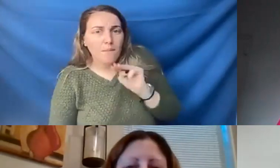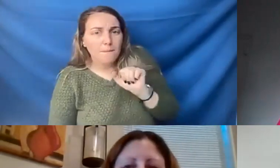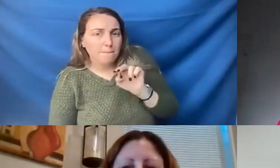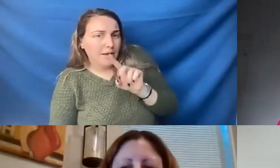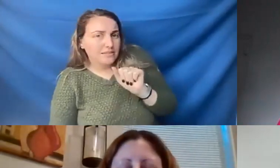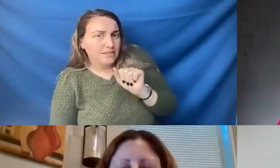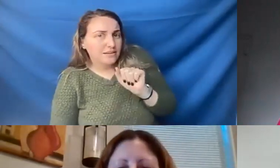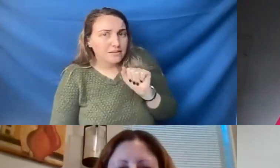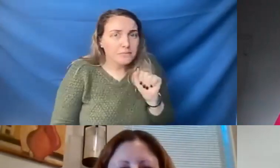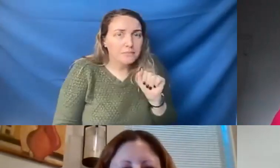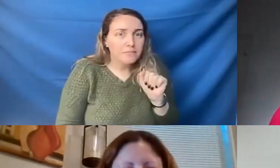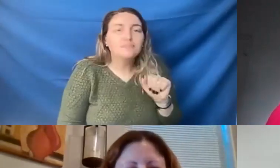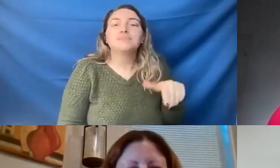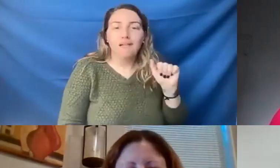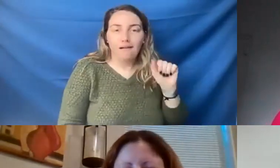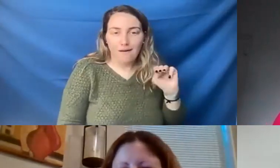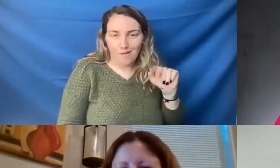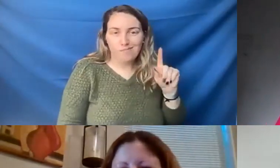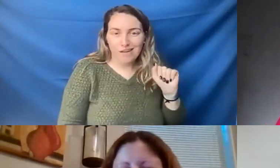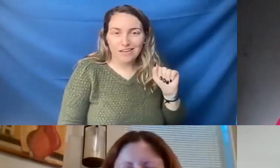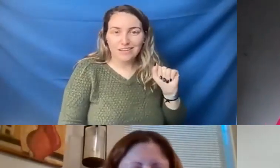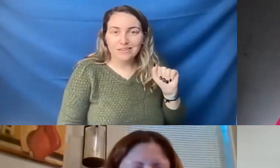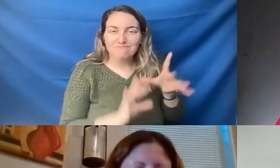I touched on it earlier, yes.